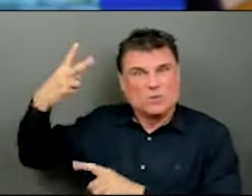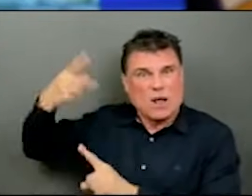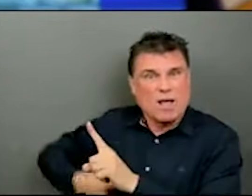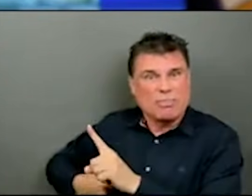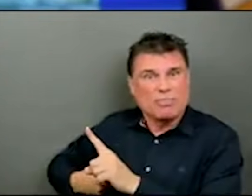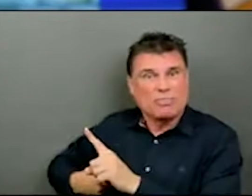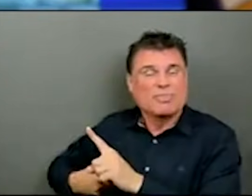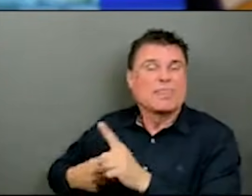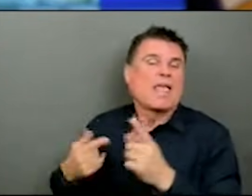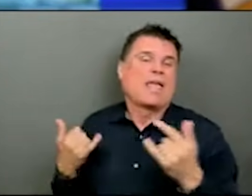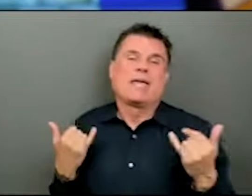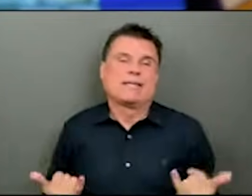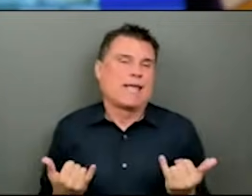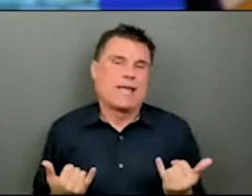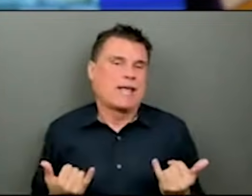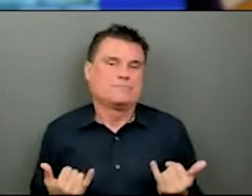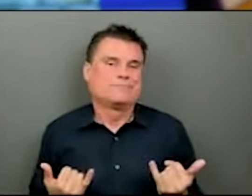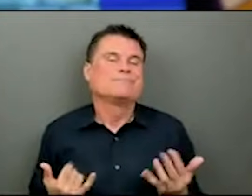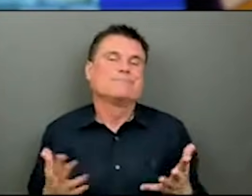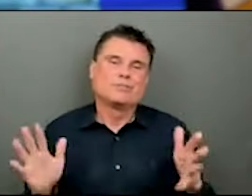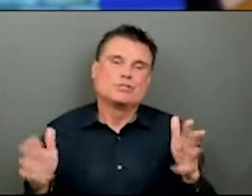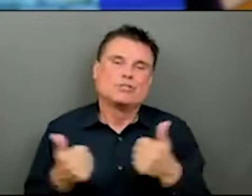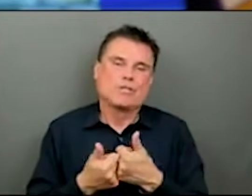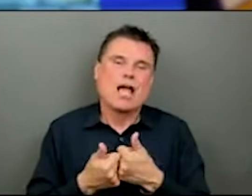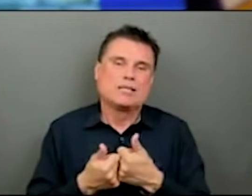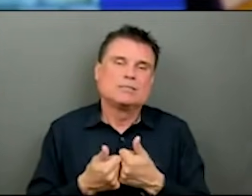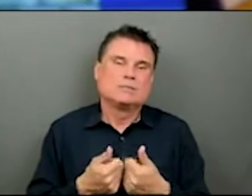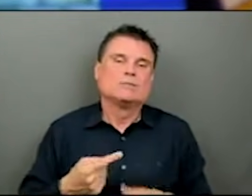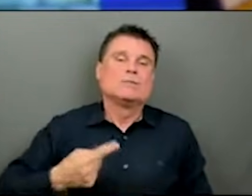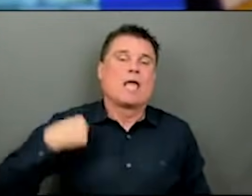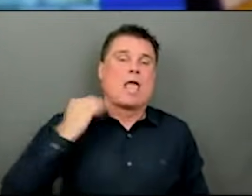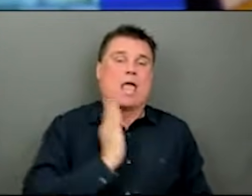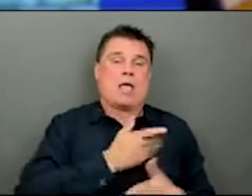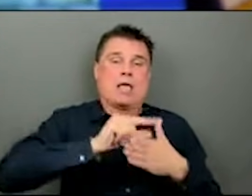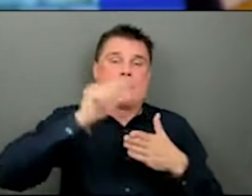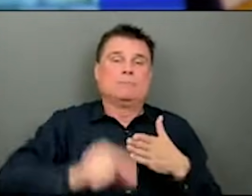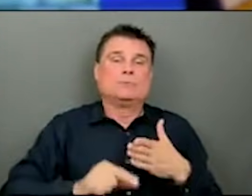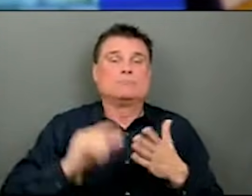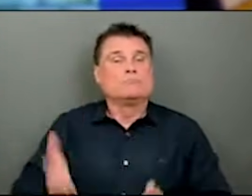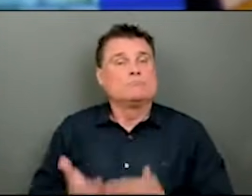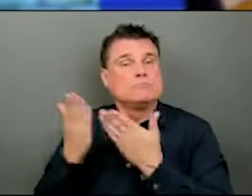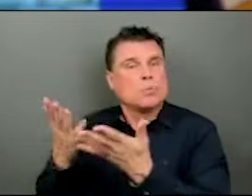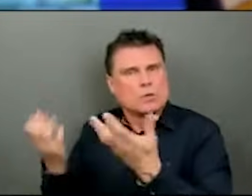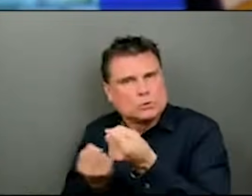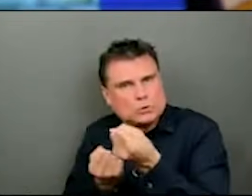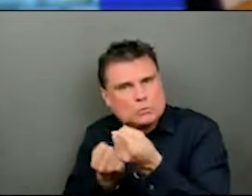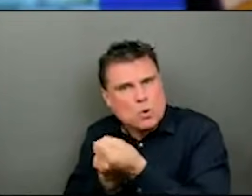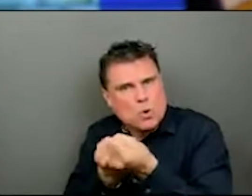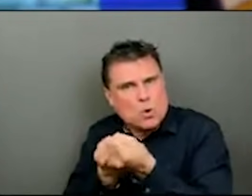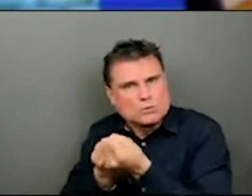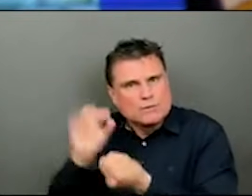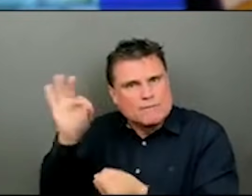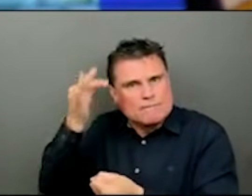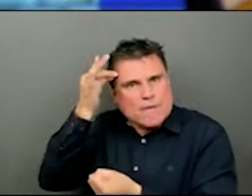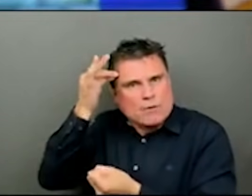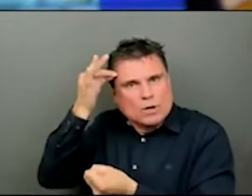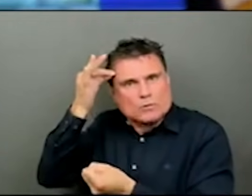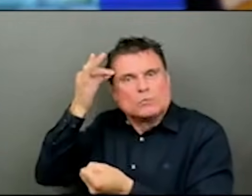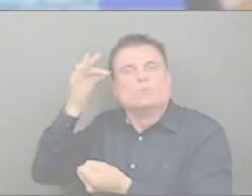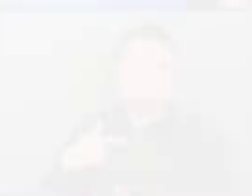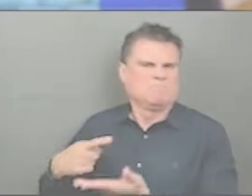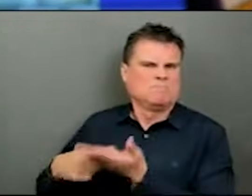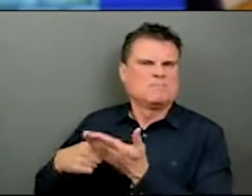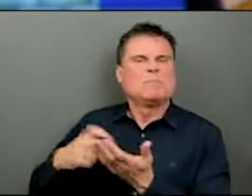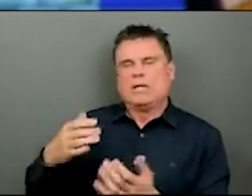now the challenge for us is to make sure we bring forward something that can supplement the work that the federal government has already done and will meet the needs of working